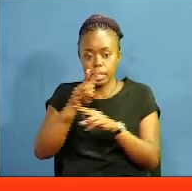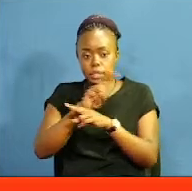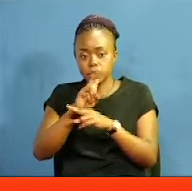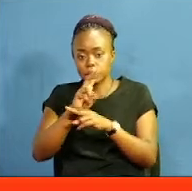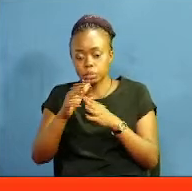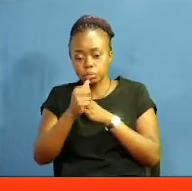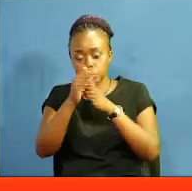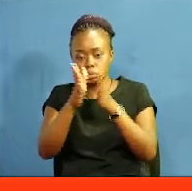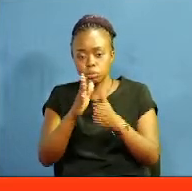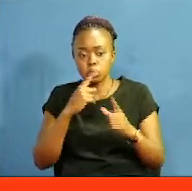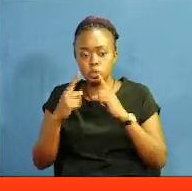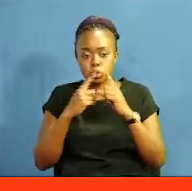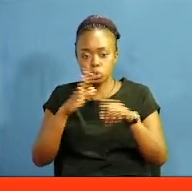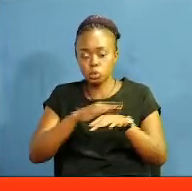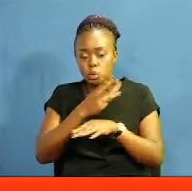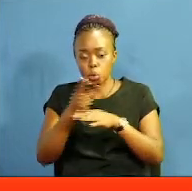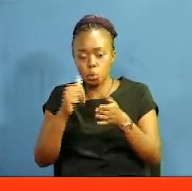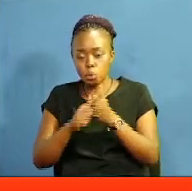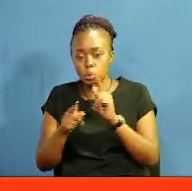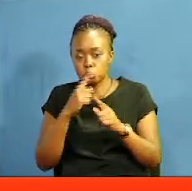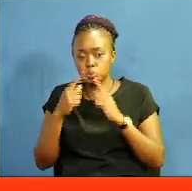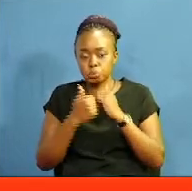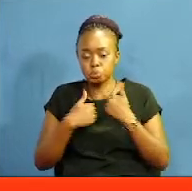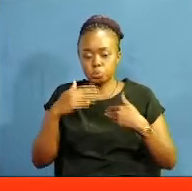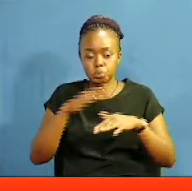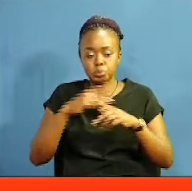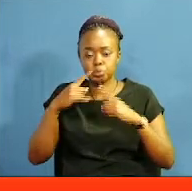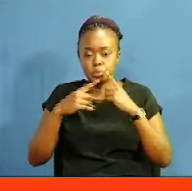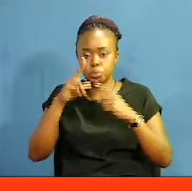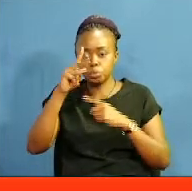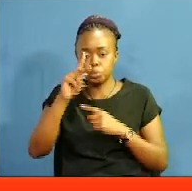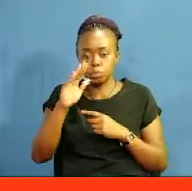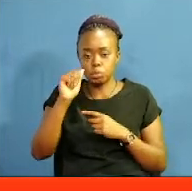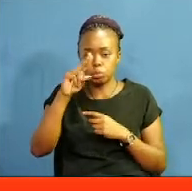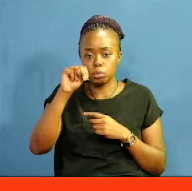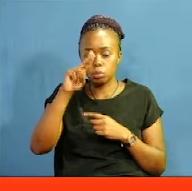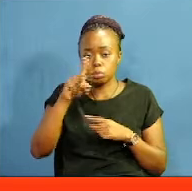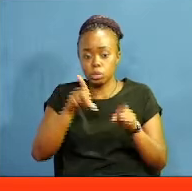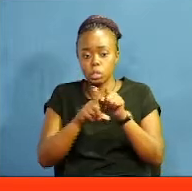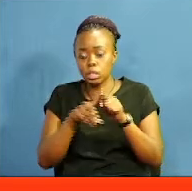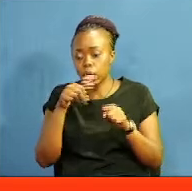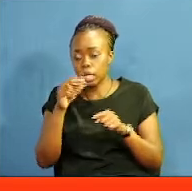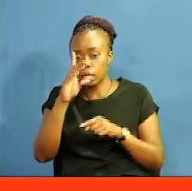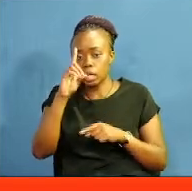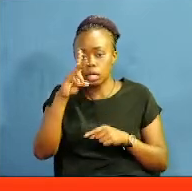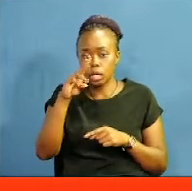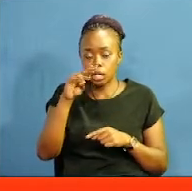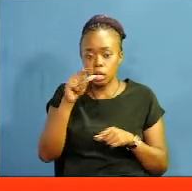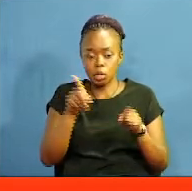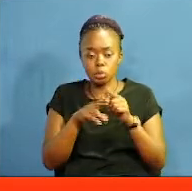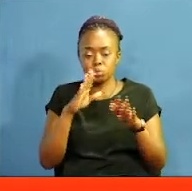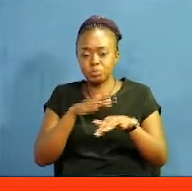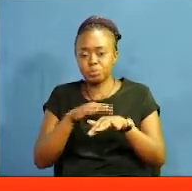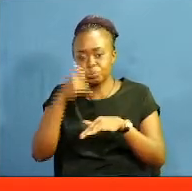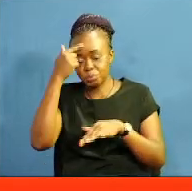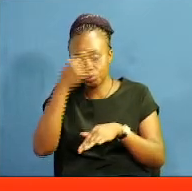saw leaders talking good of him, you know, talking good of KANU as a party. ODM leader Raila Odinga also talked so